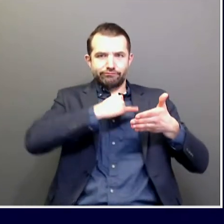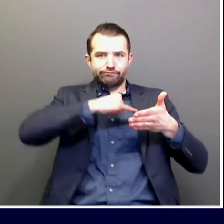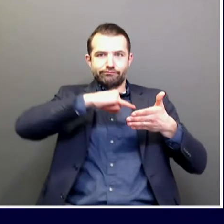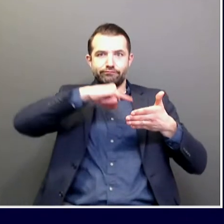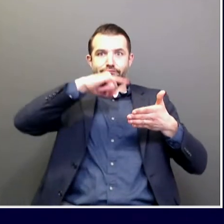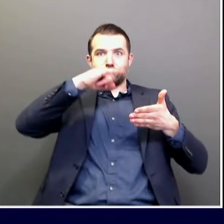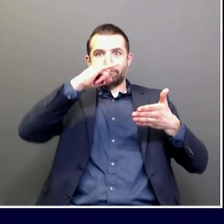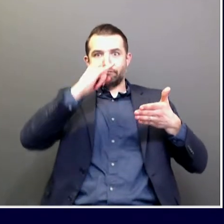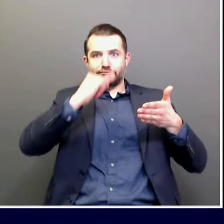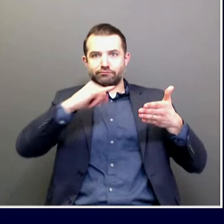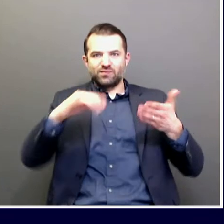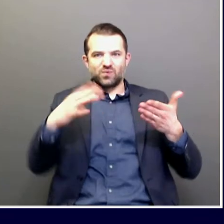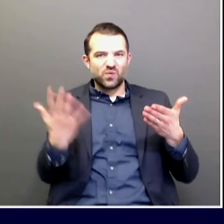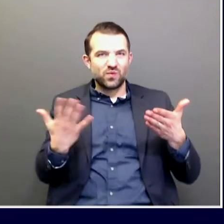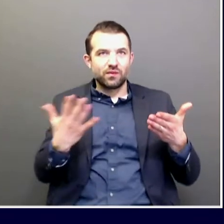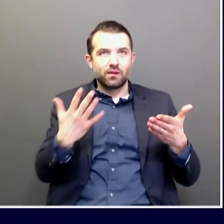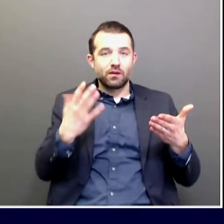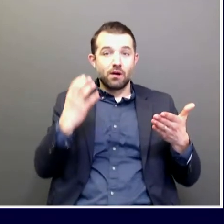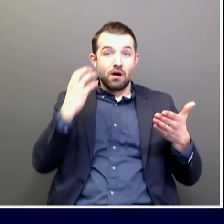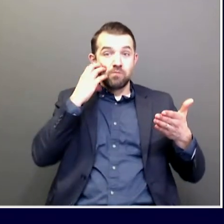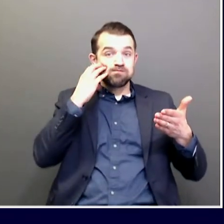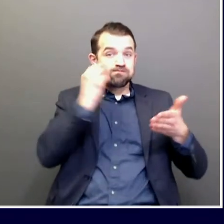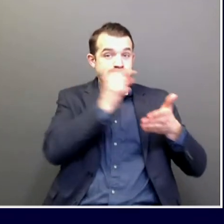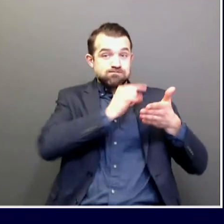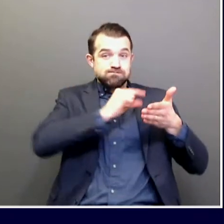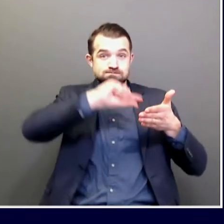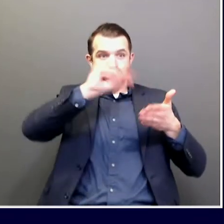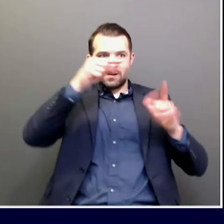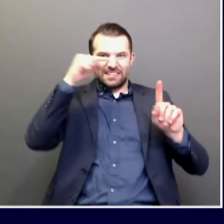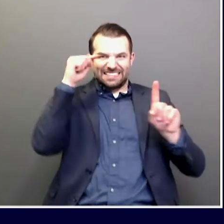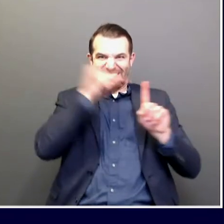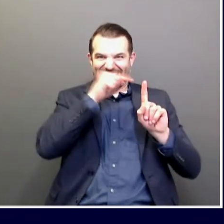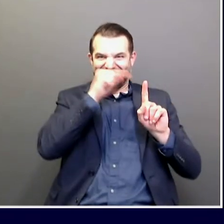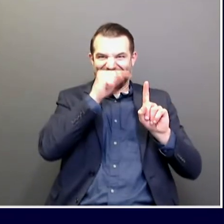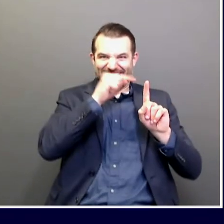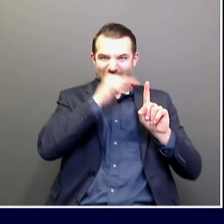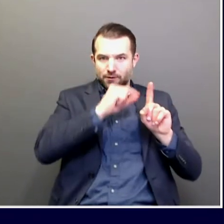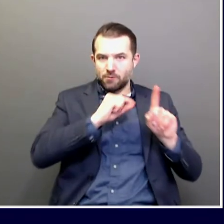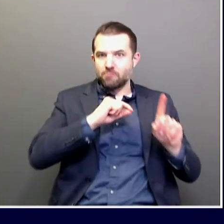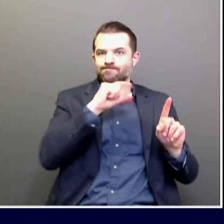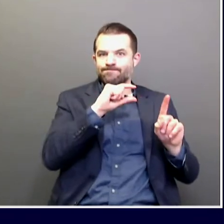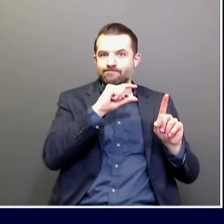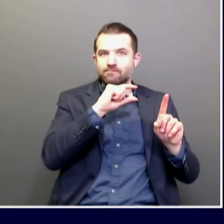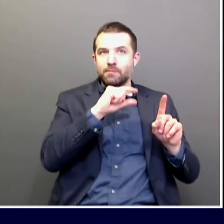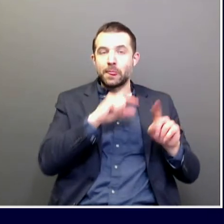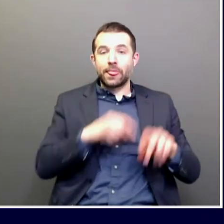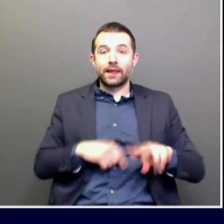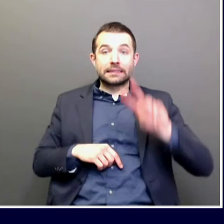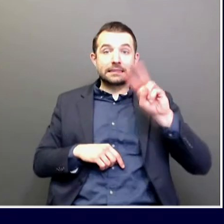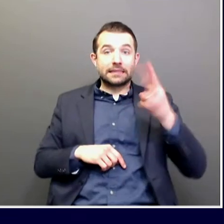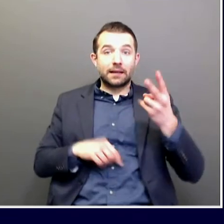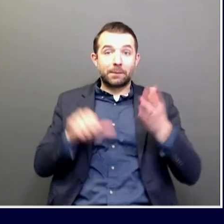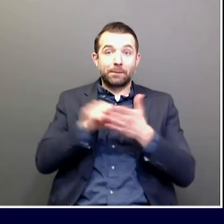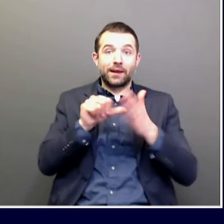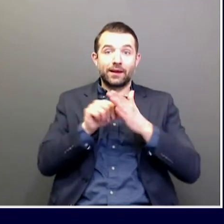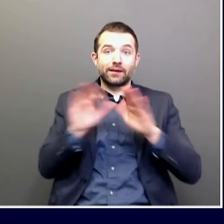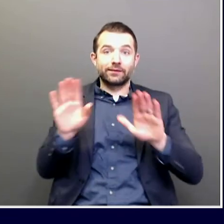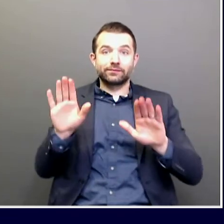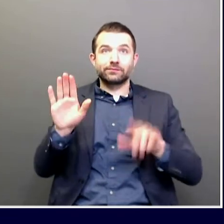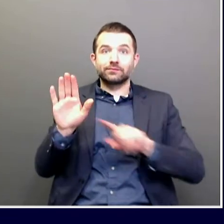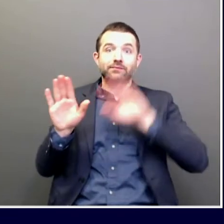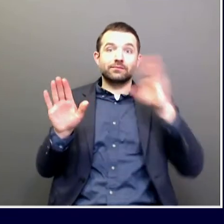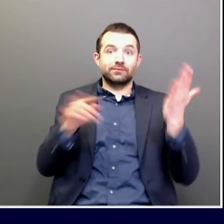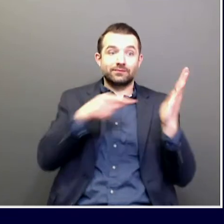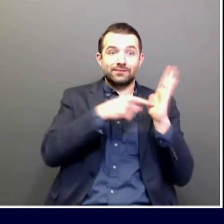municipality's wastewater stacks up with the hundreds or soon to be thousands of other municipalities in the country relative to how